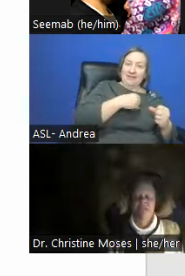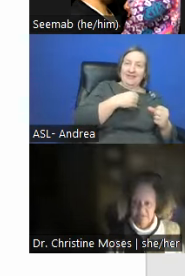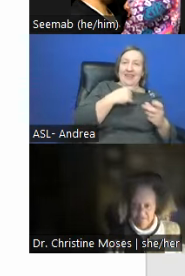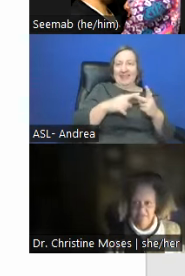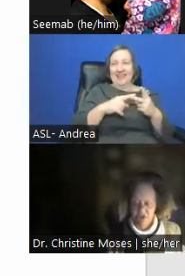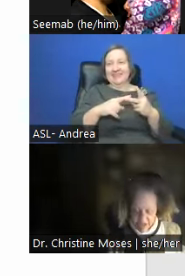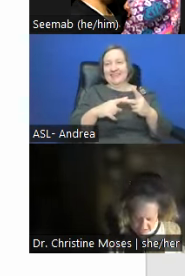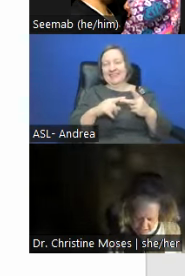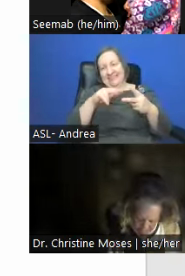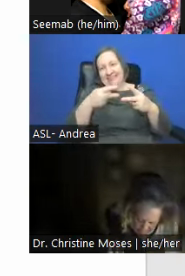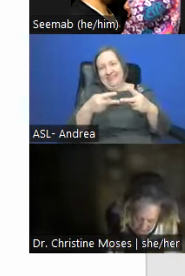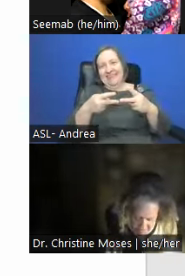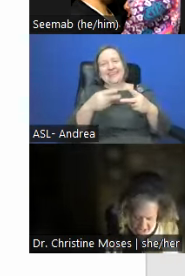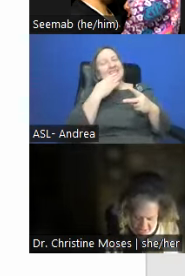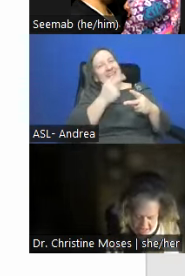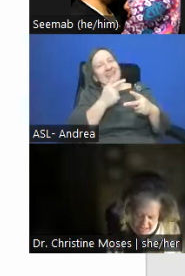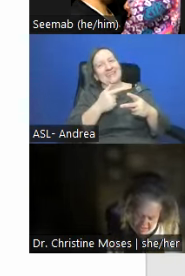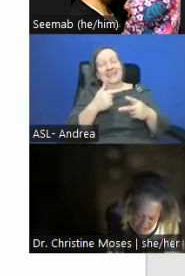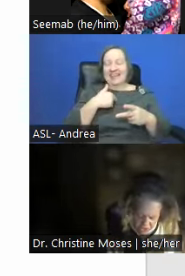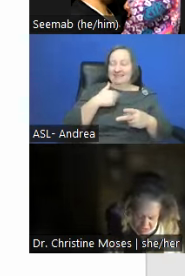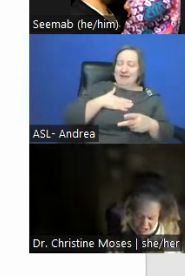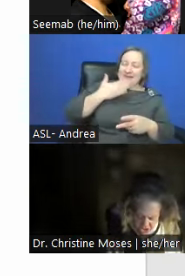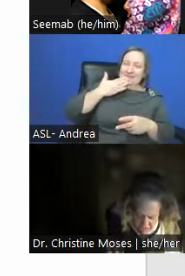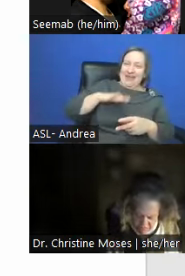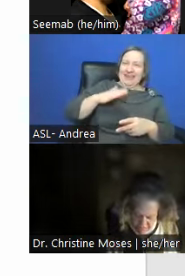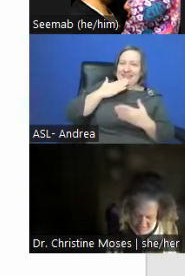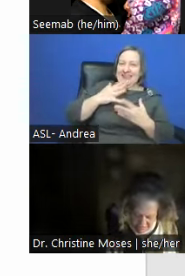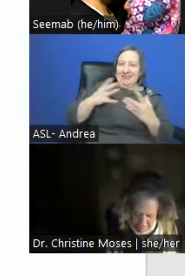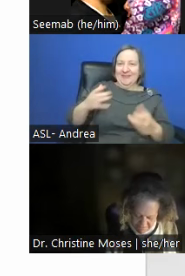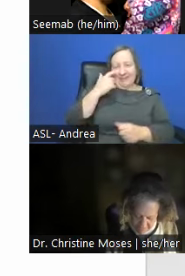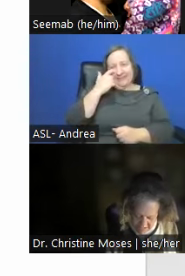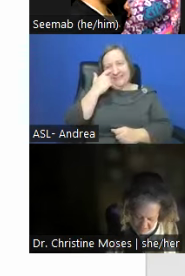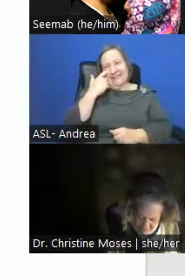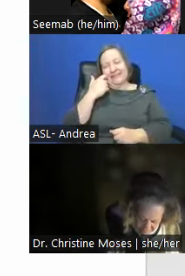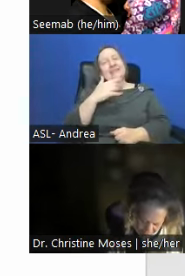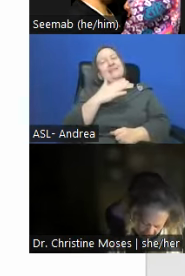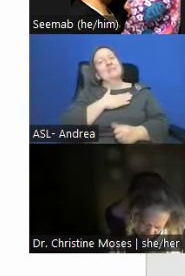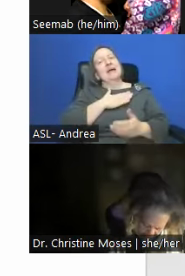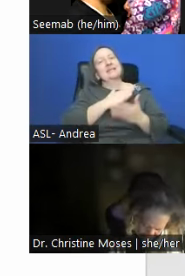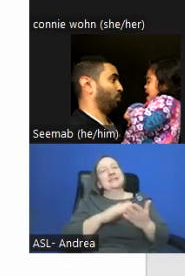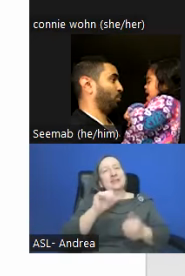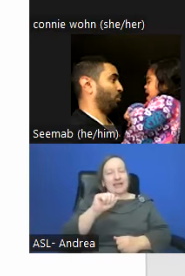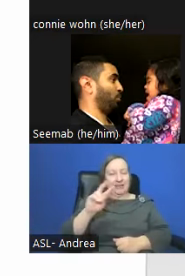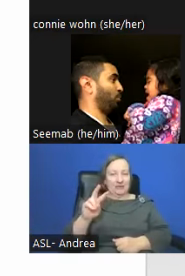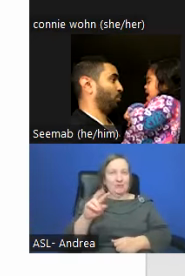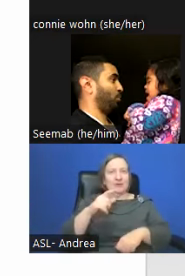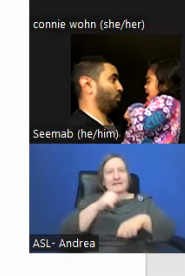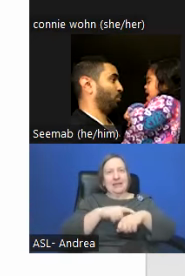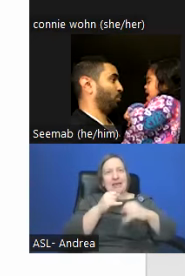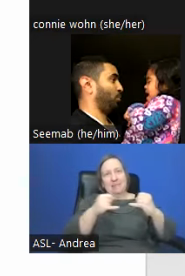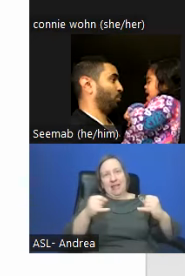okay. Yeah. Thank you. All My right. bad. Thank you so much. My section A2, timelines to